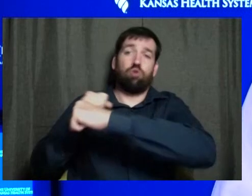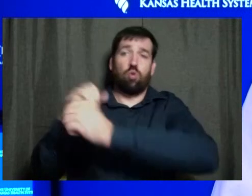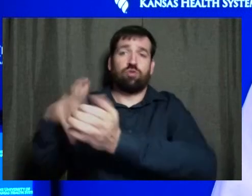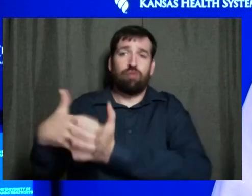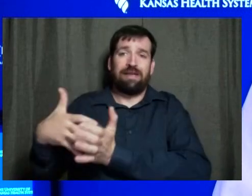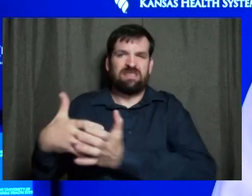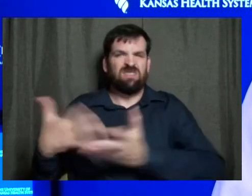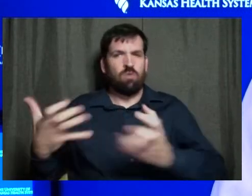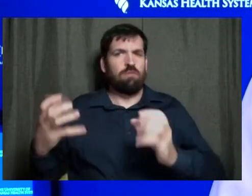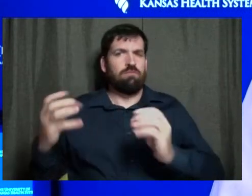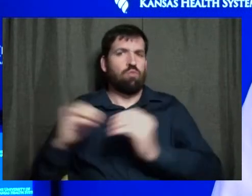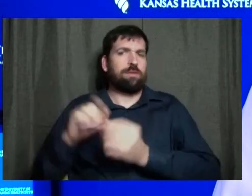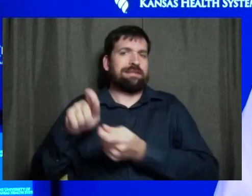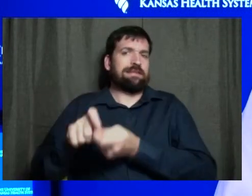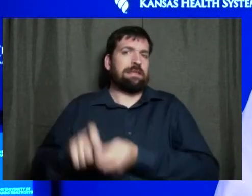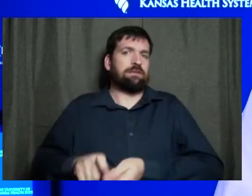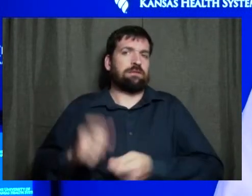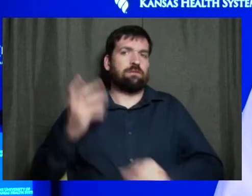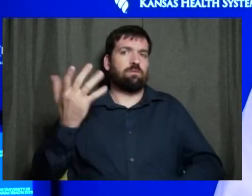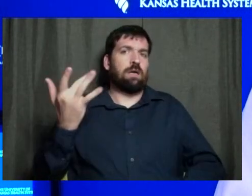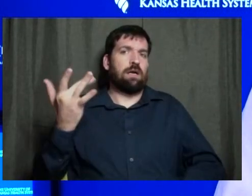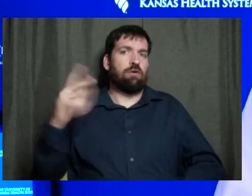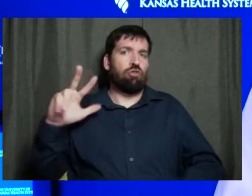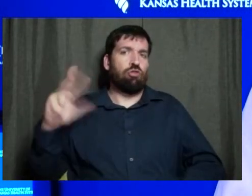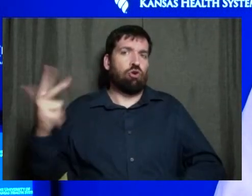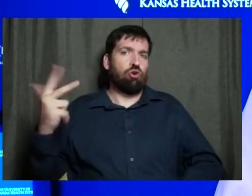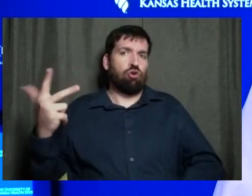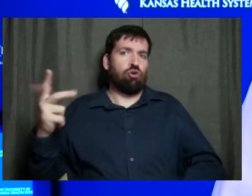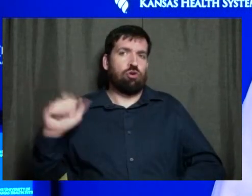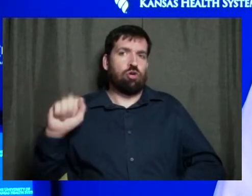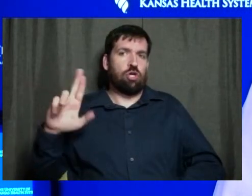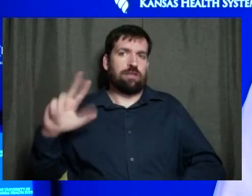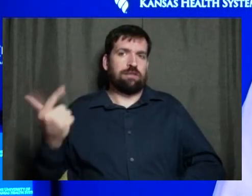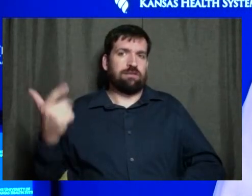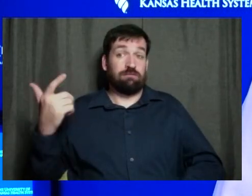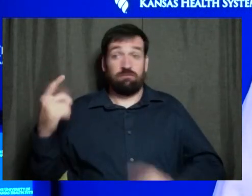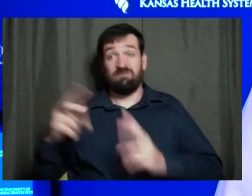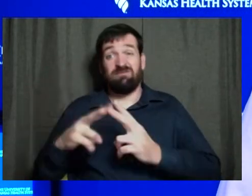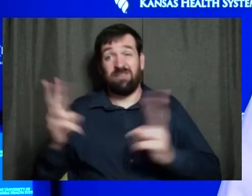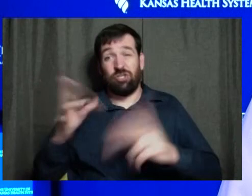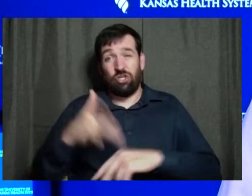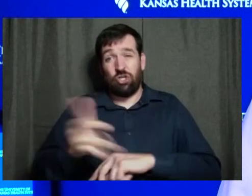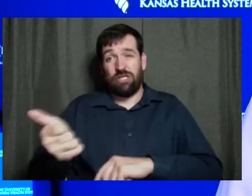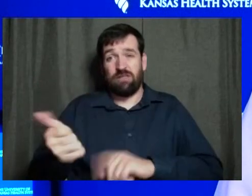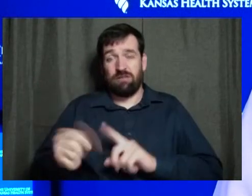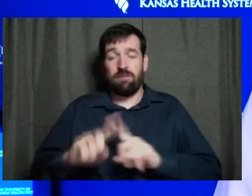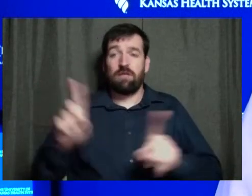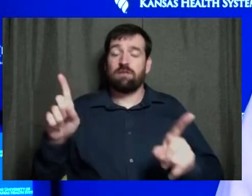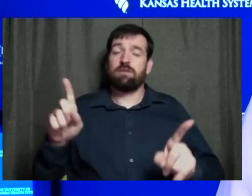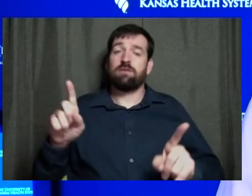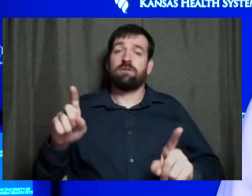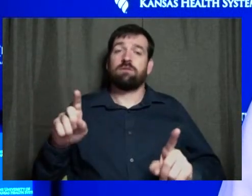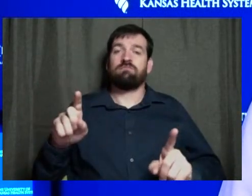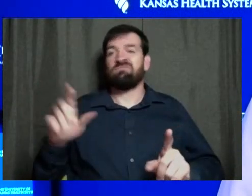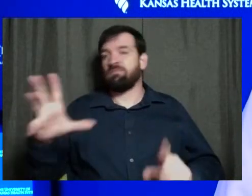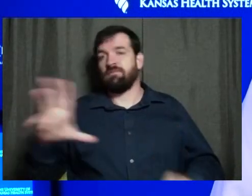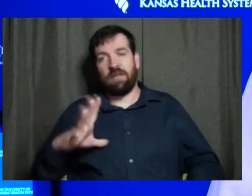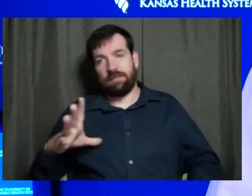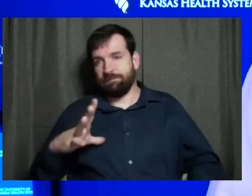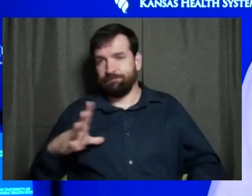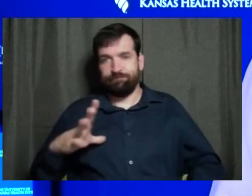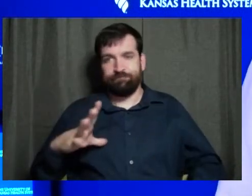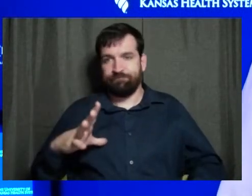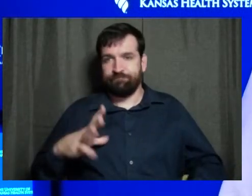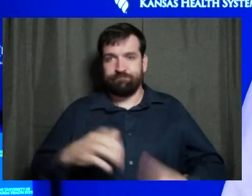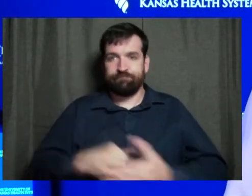on that, why a third dose in August, which was fairly early. But overall, yeah, you're still going to be fine. You made it